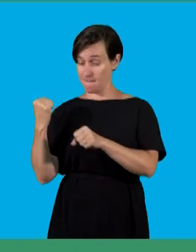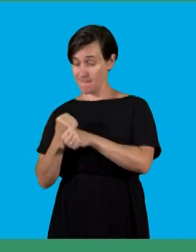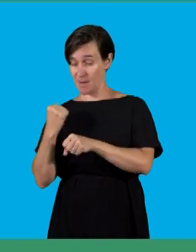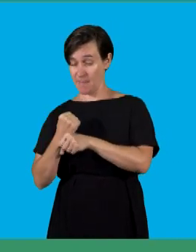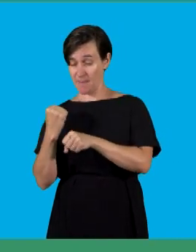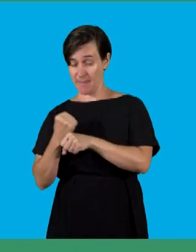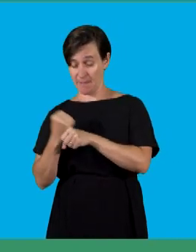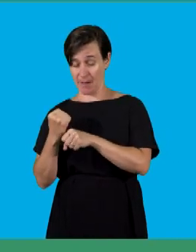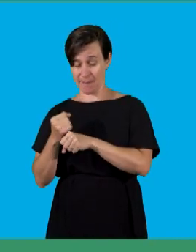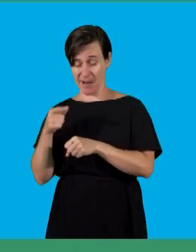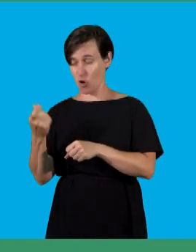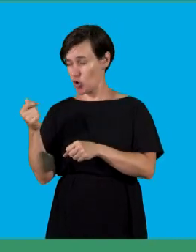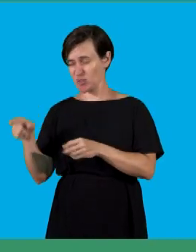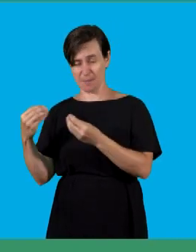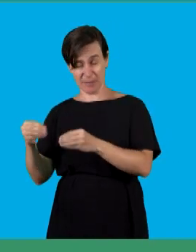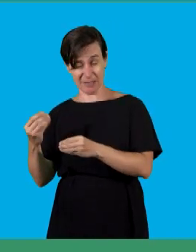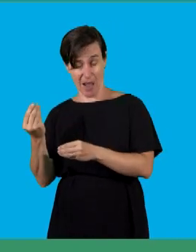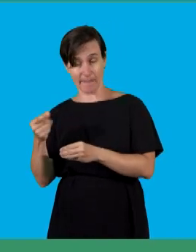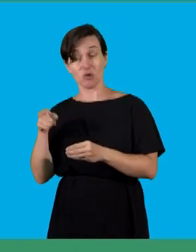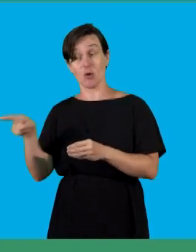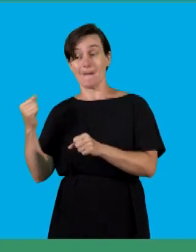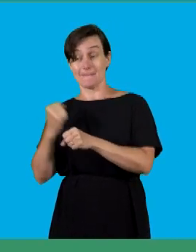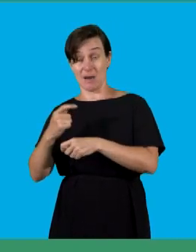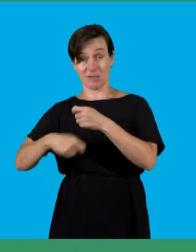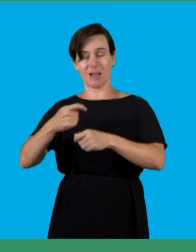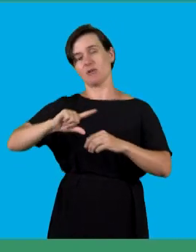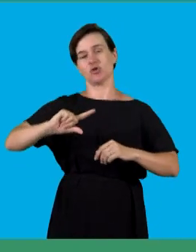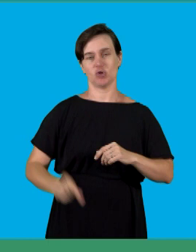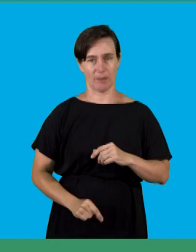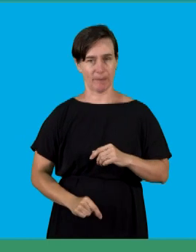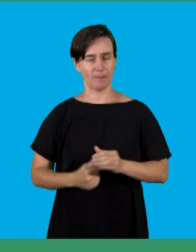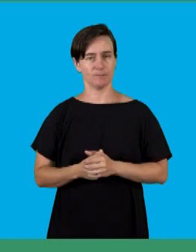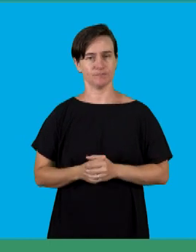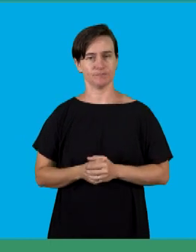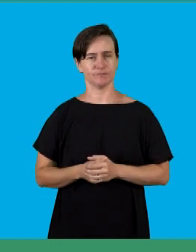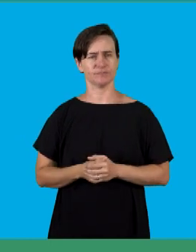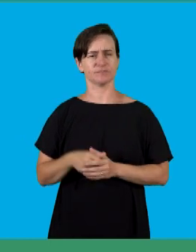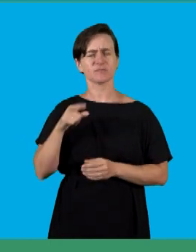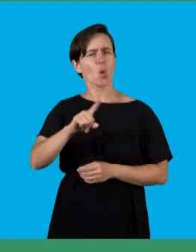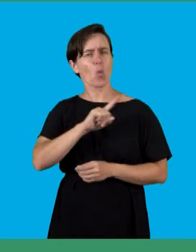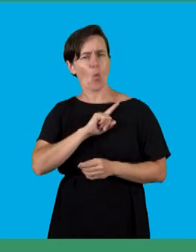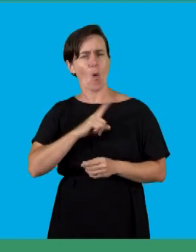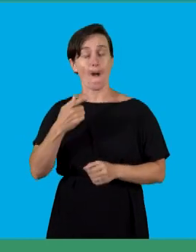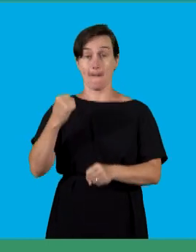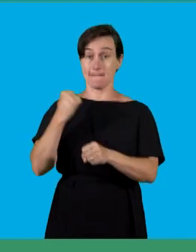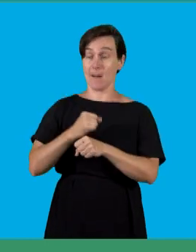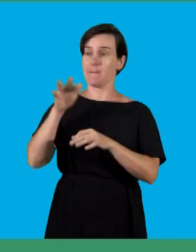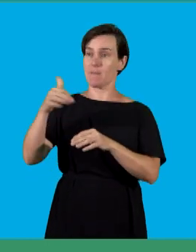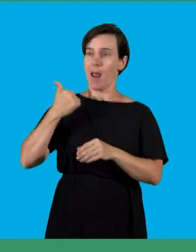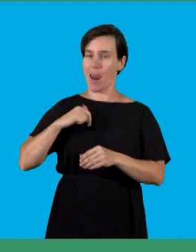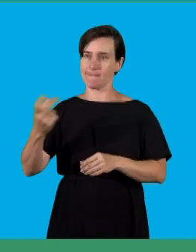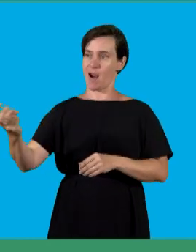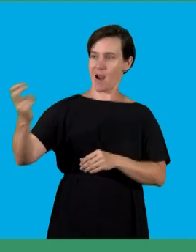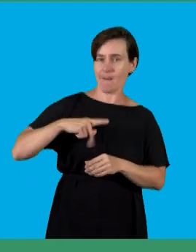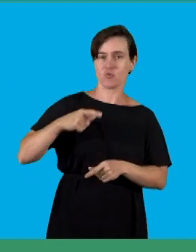price to attract the customers. It is used to attract customers into the